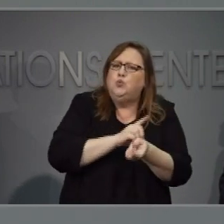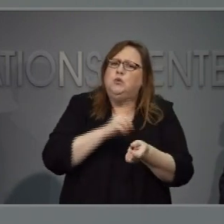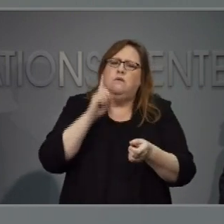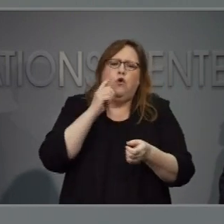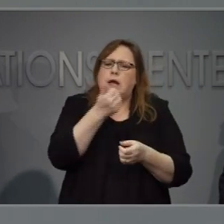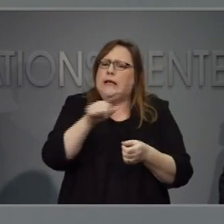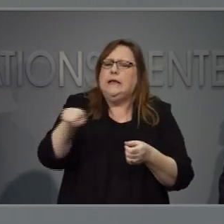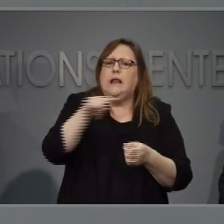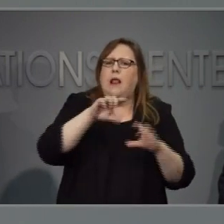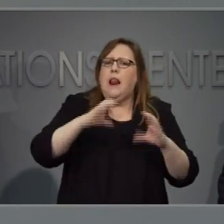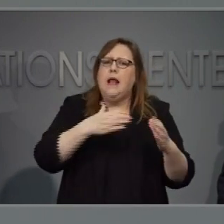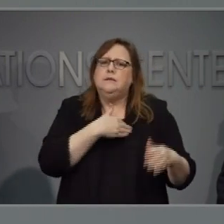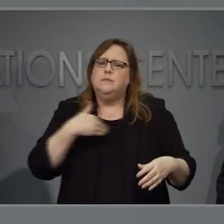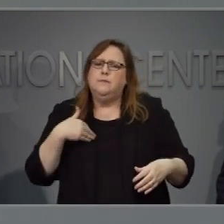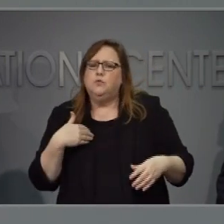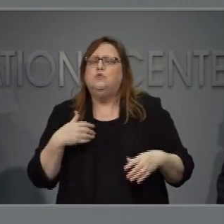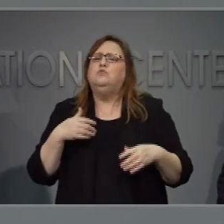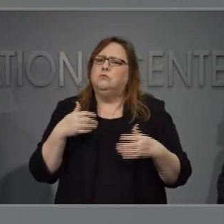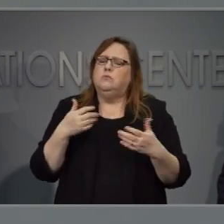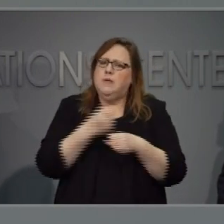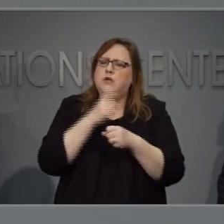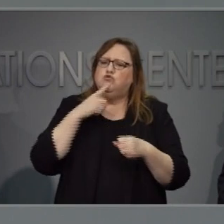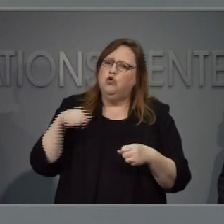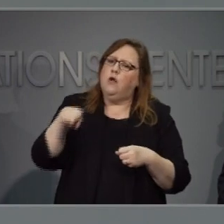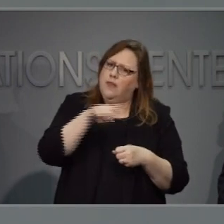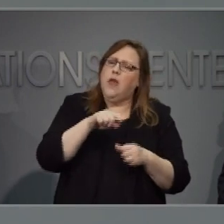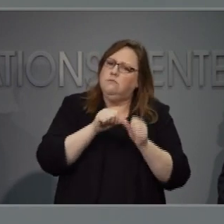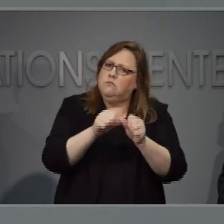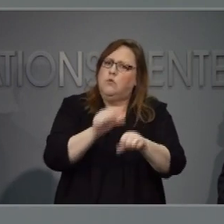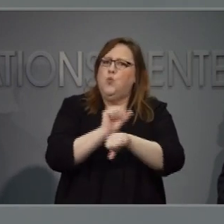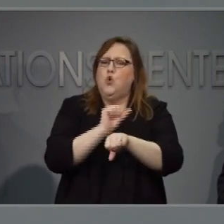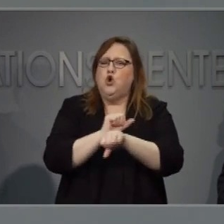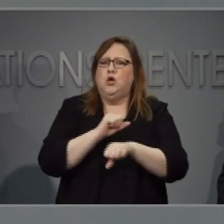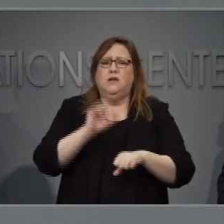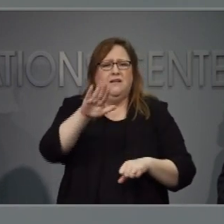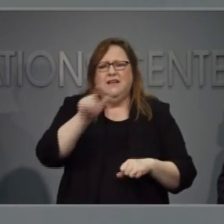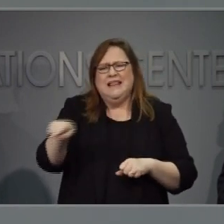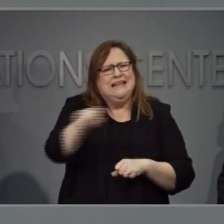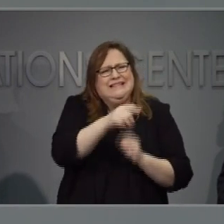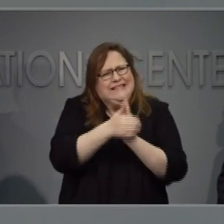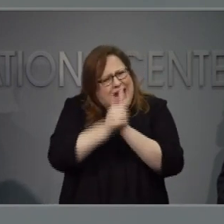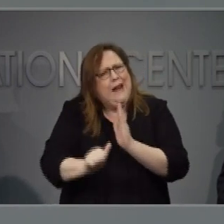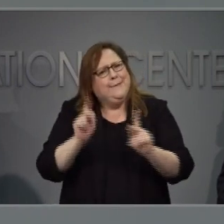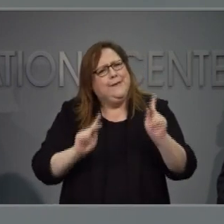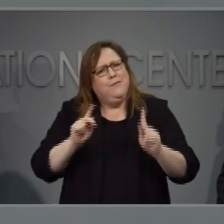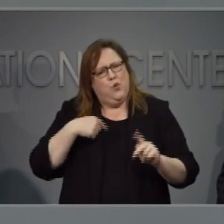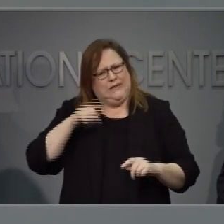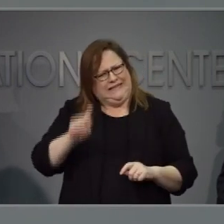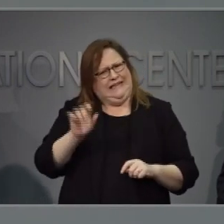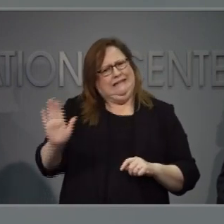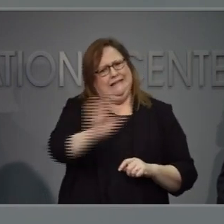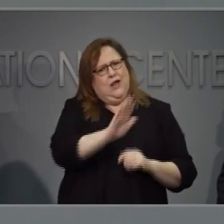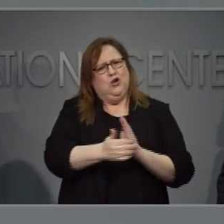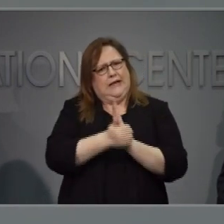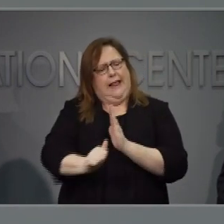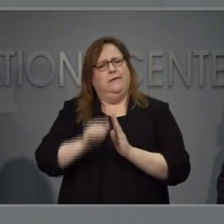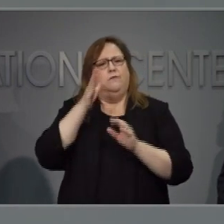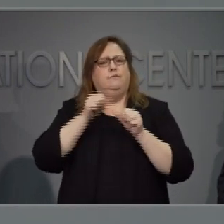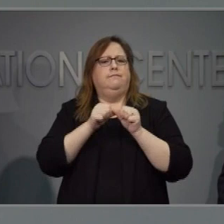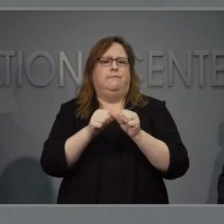contributions and to keep them working. We need their talents to continue our emergency